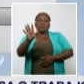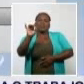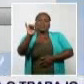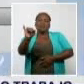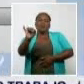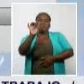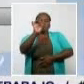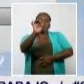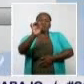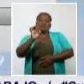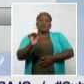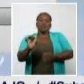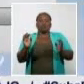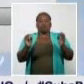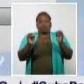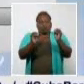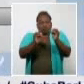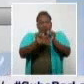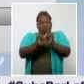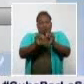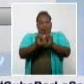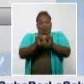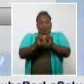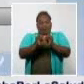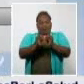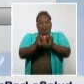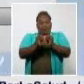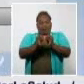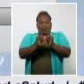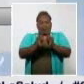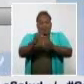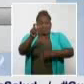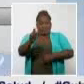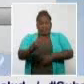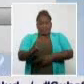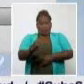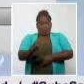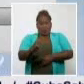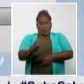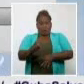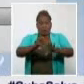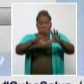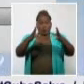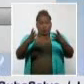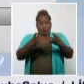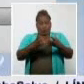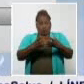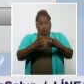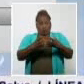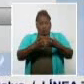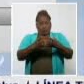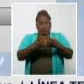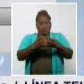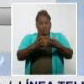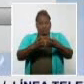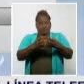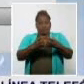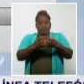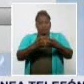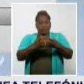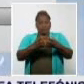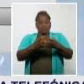reported cases in the world. with